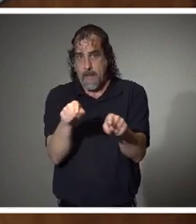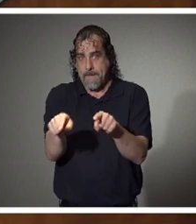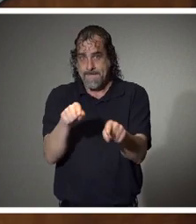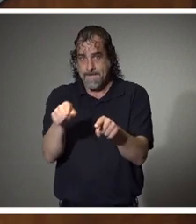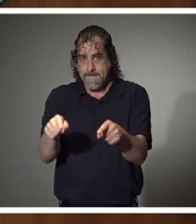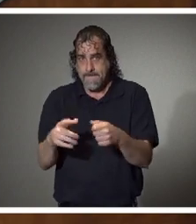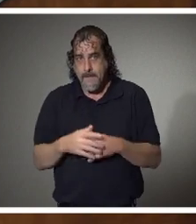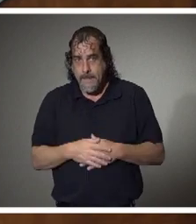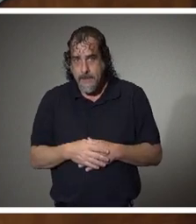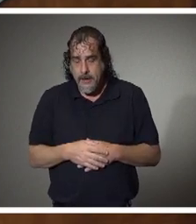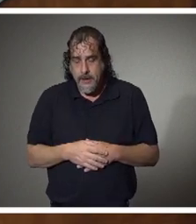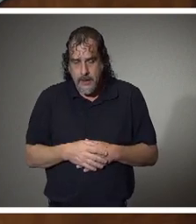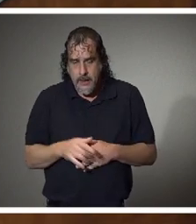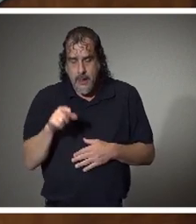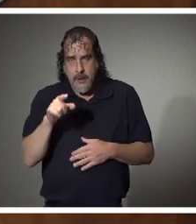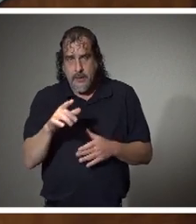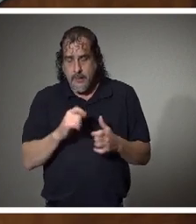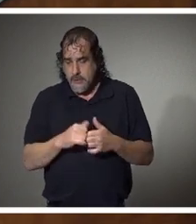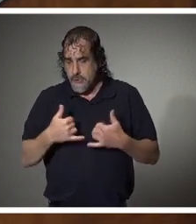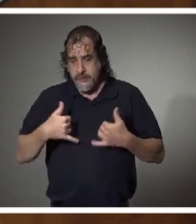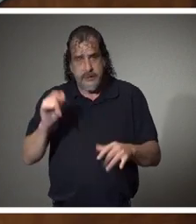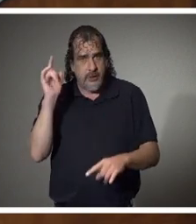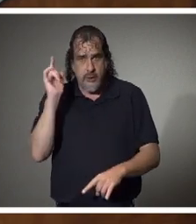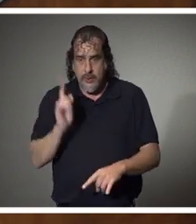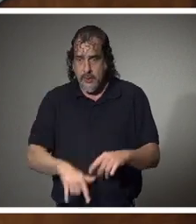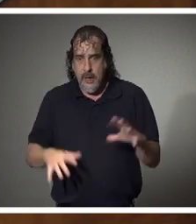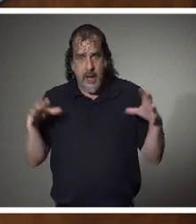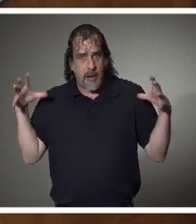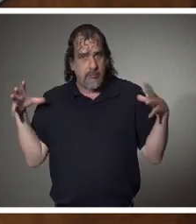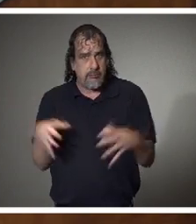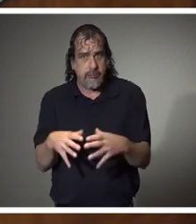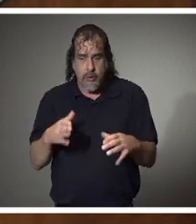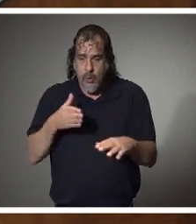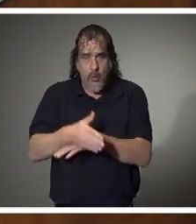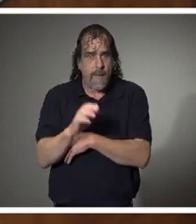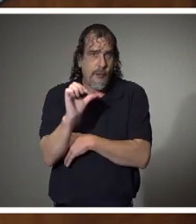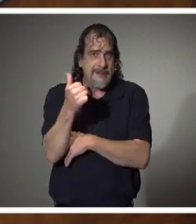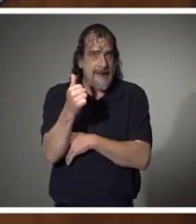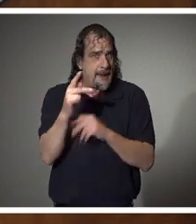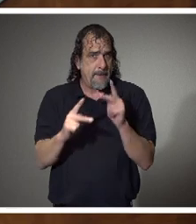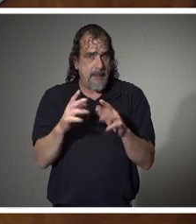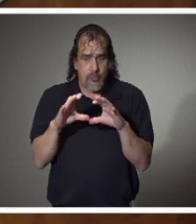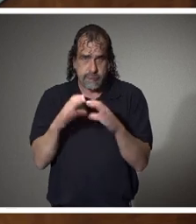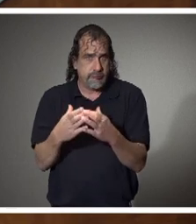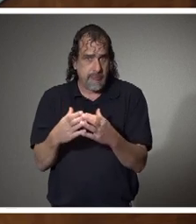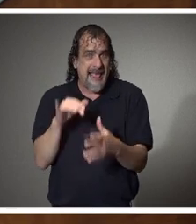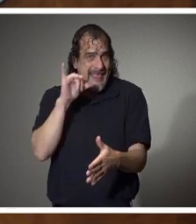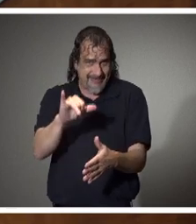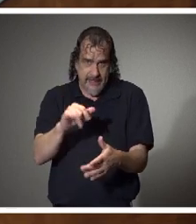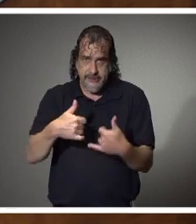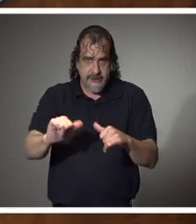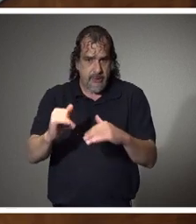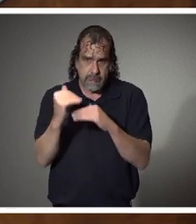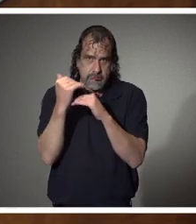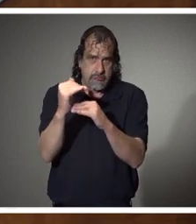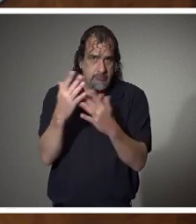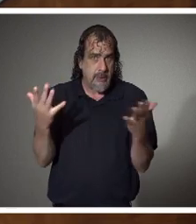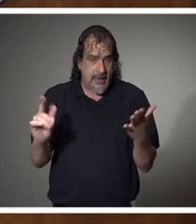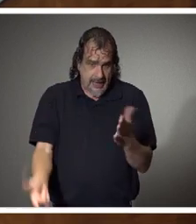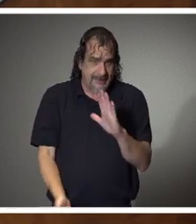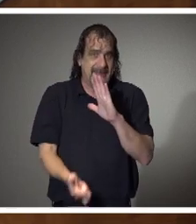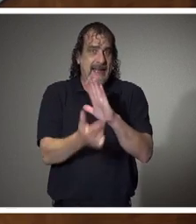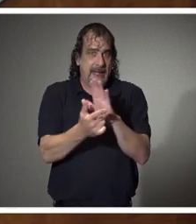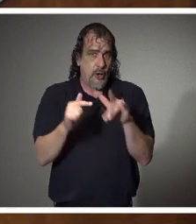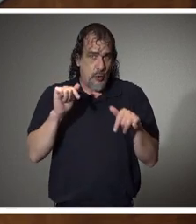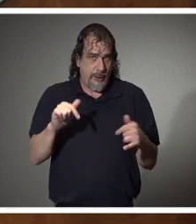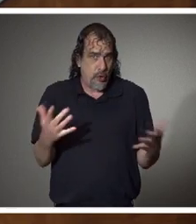The order bans all social or non-essential gatherings of 10 or more. That is still illegal in